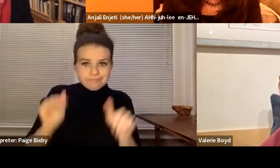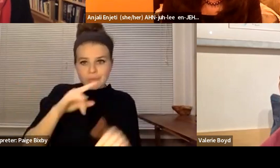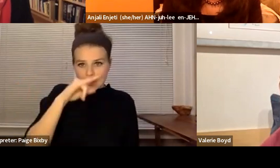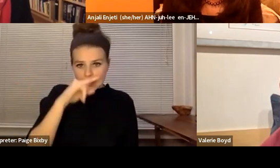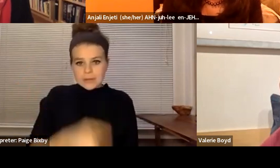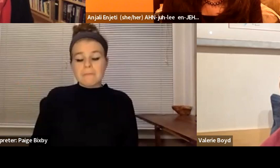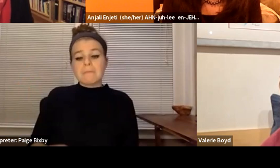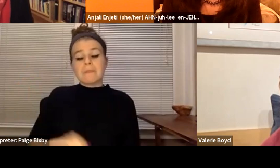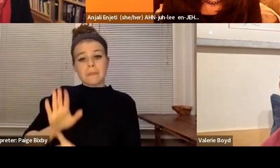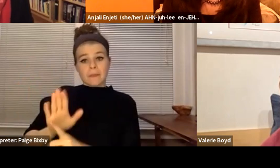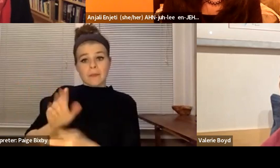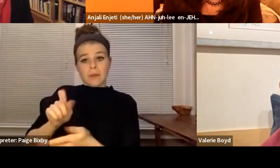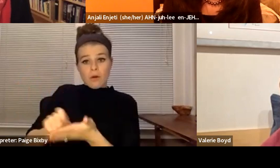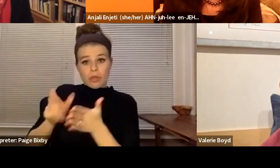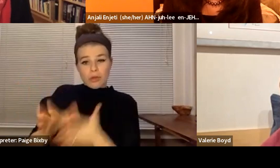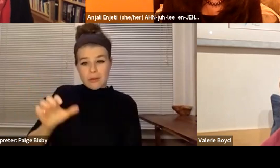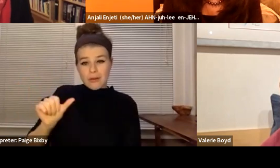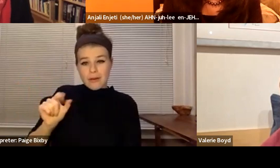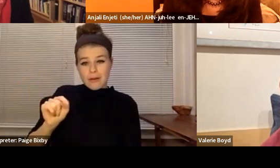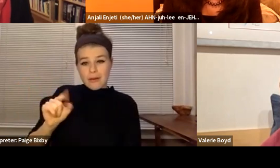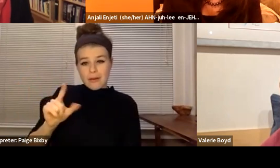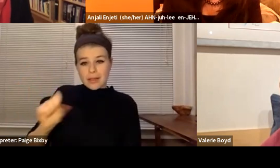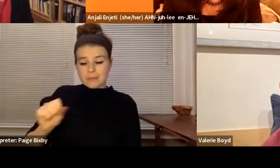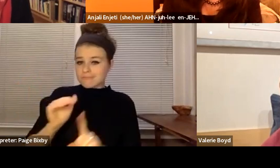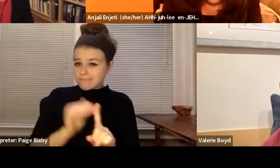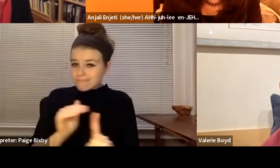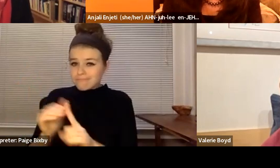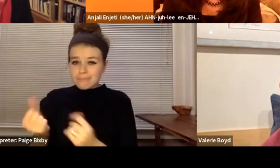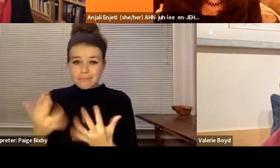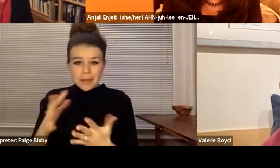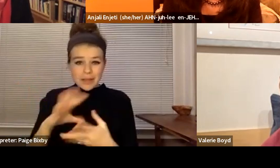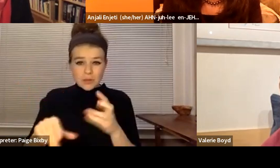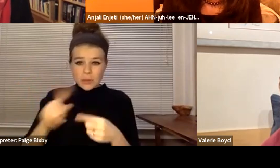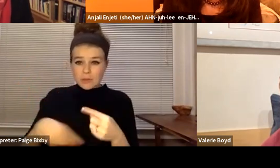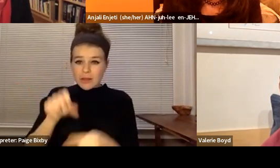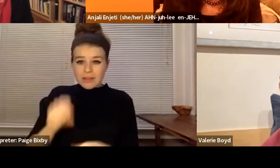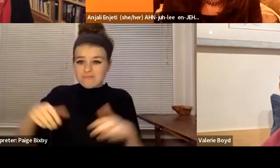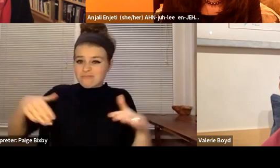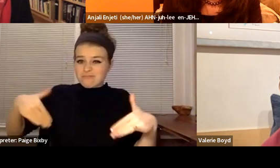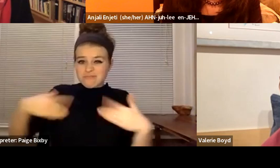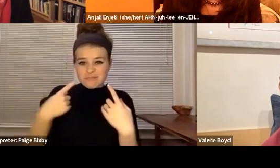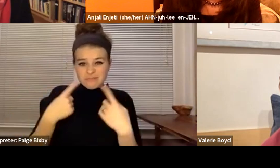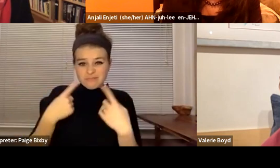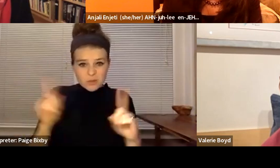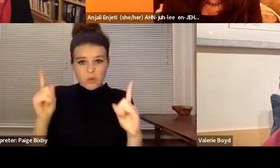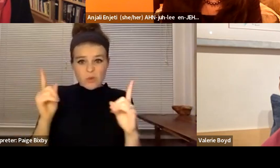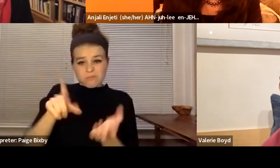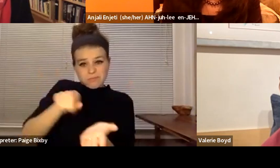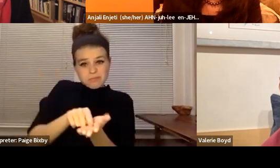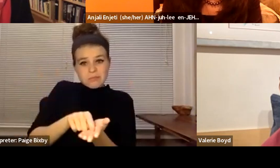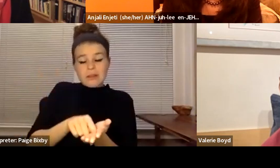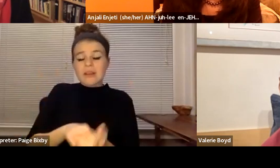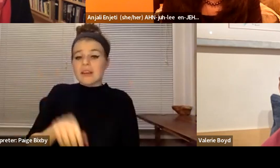Atlas is a reminder that there are many stories about the South that have yet to be told, and that the South is far more racially